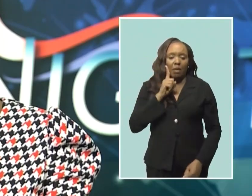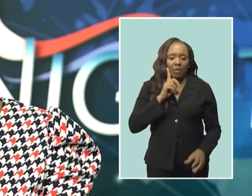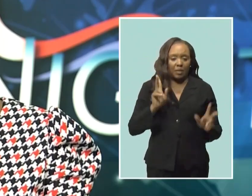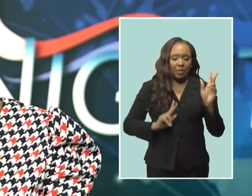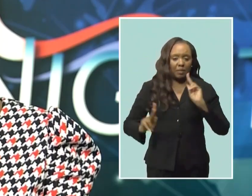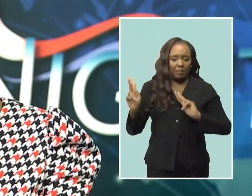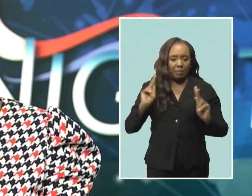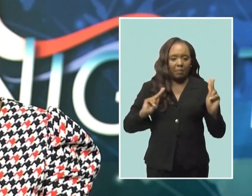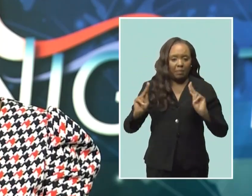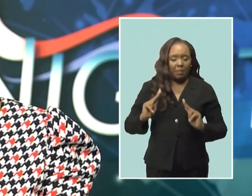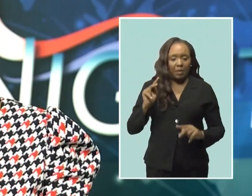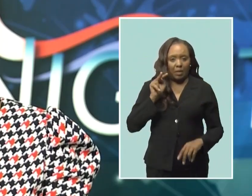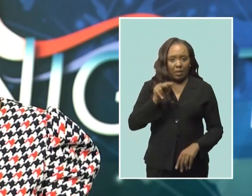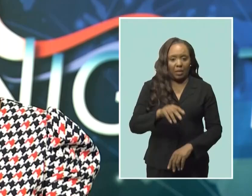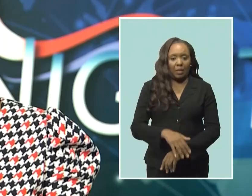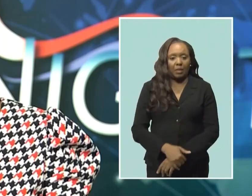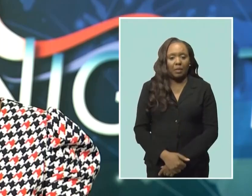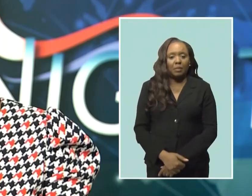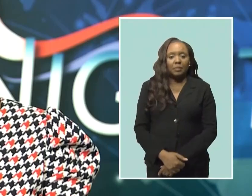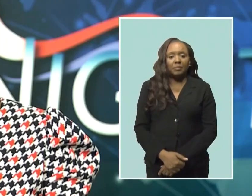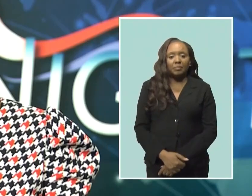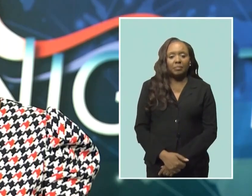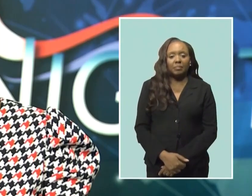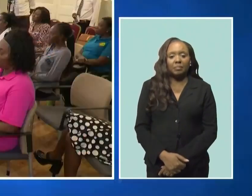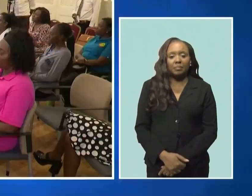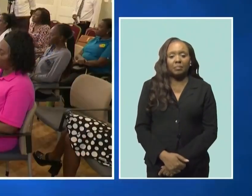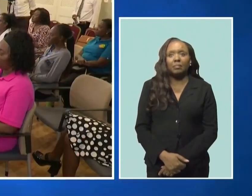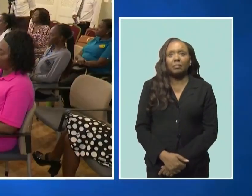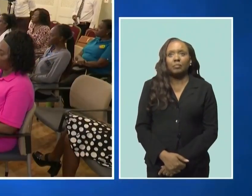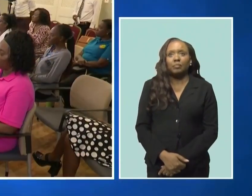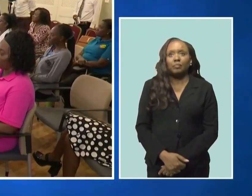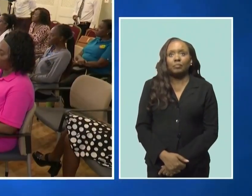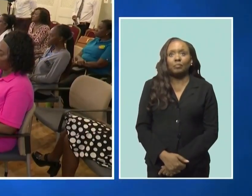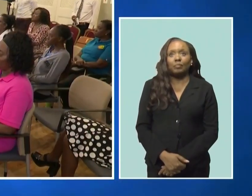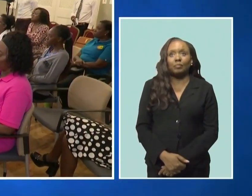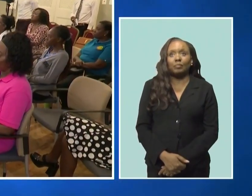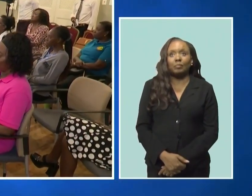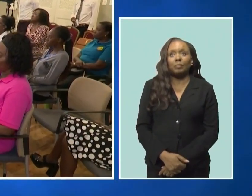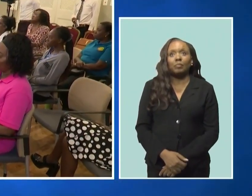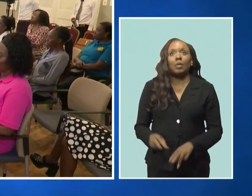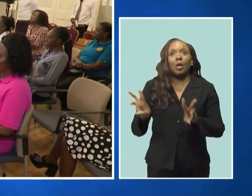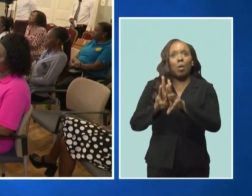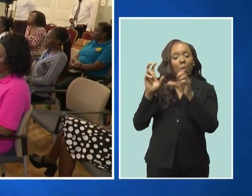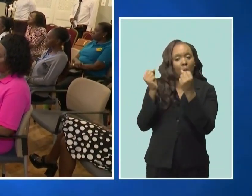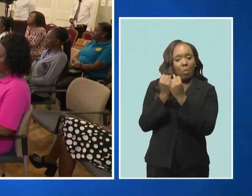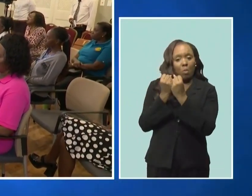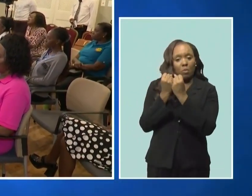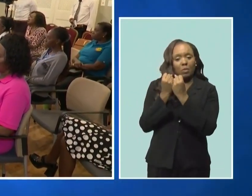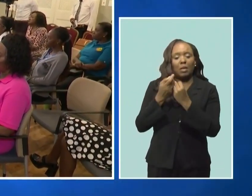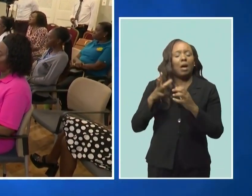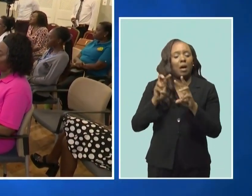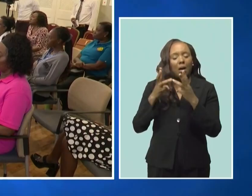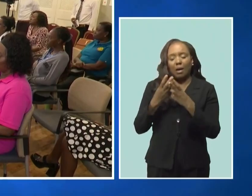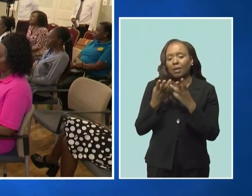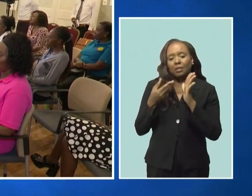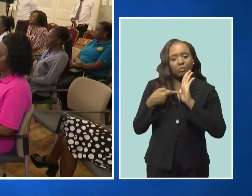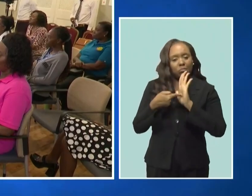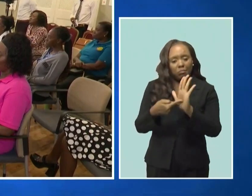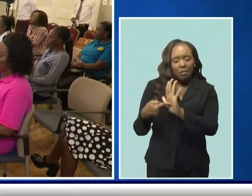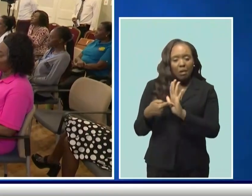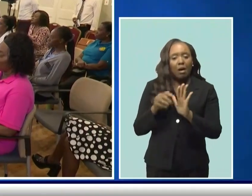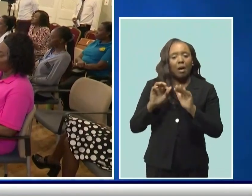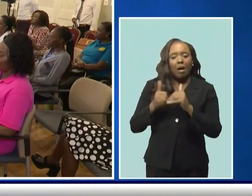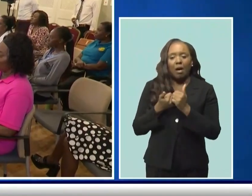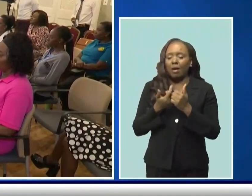people. Trevor Thorpe has more. The workshop examined the barriers faced by the deaf and hearing impaired while finding ways